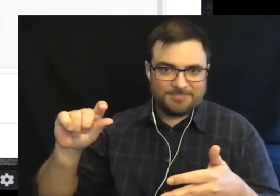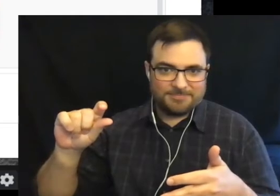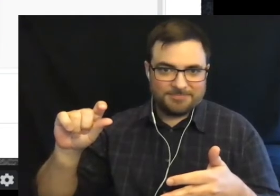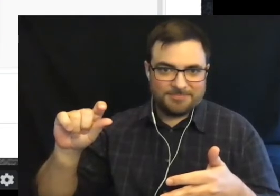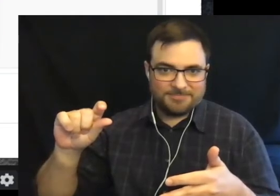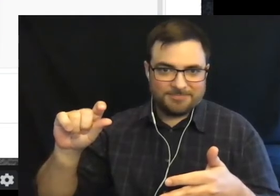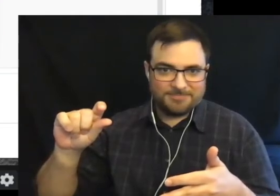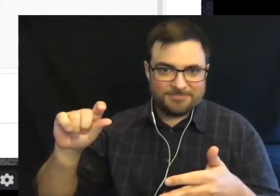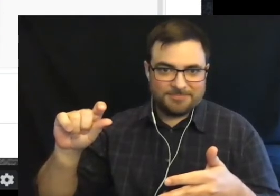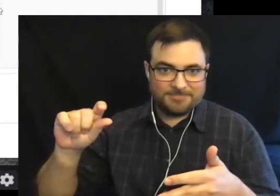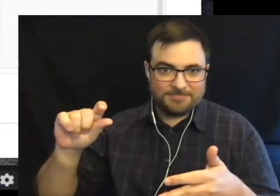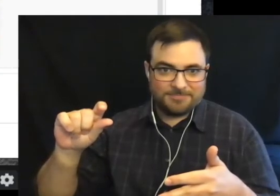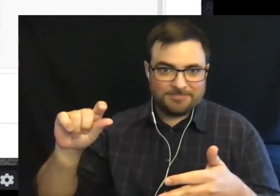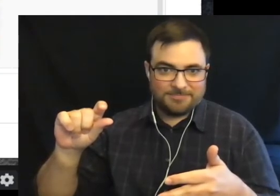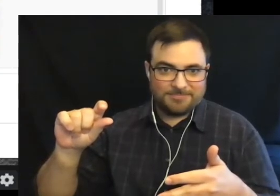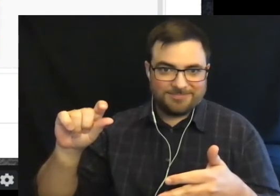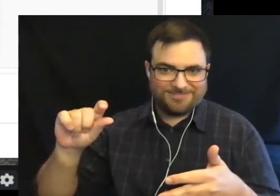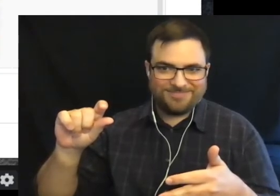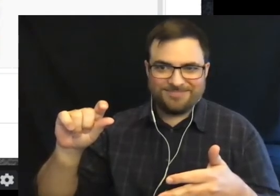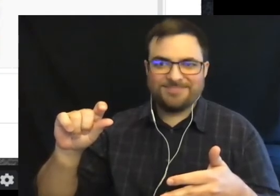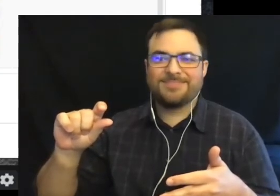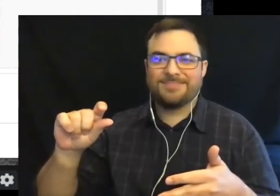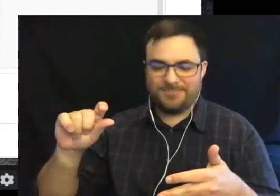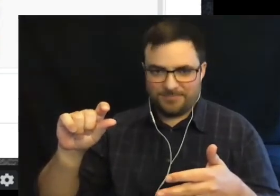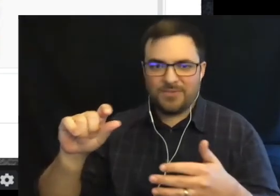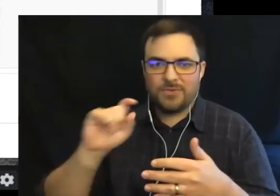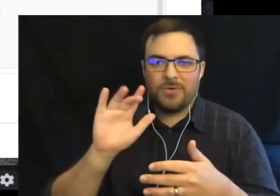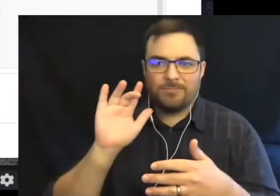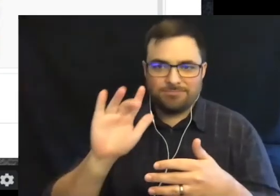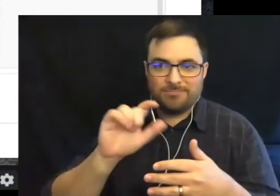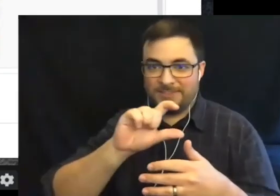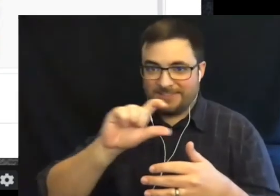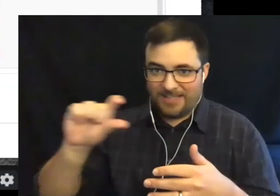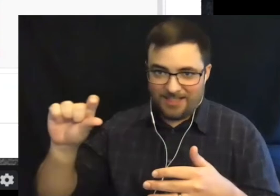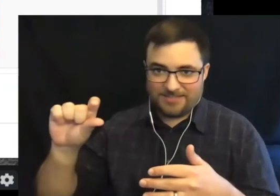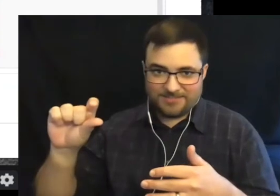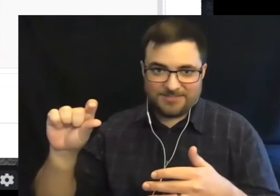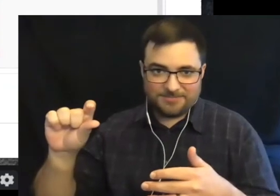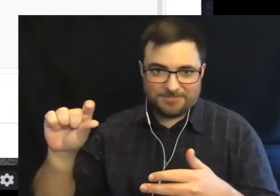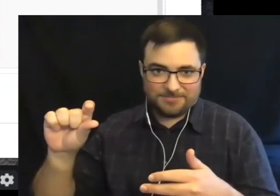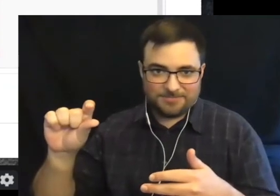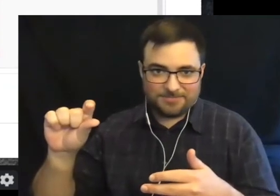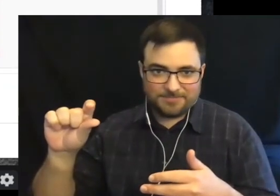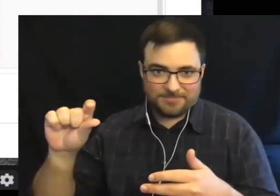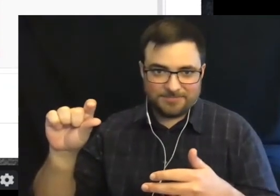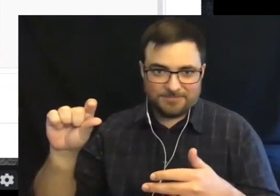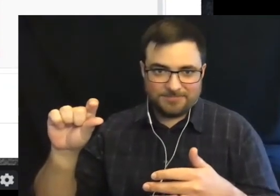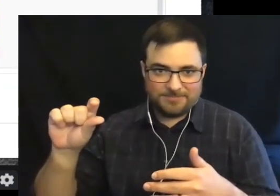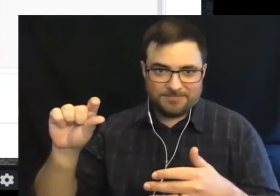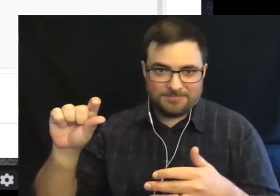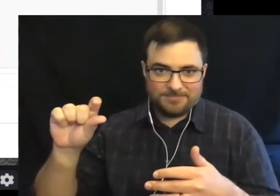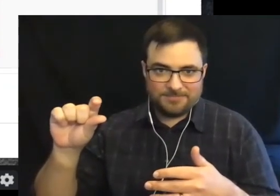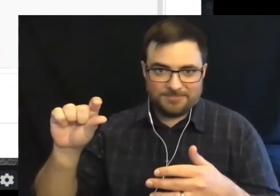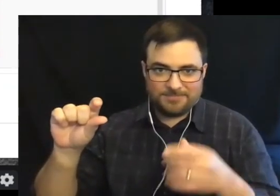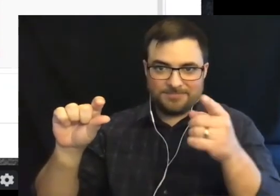Okay, whoa. Okay, so you want to select it, and then you go